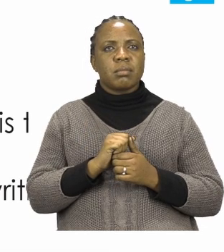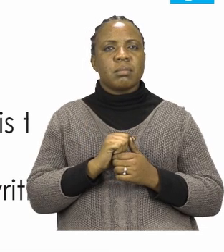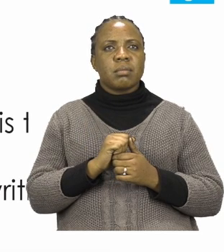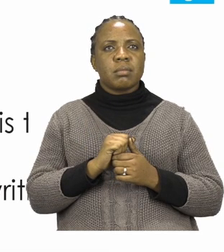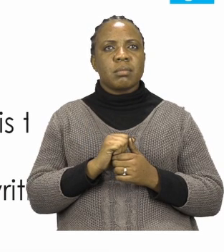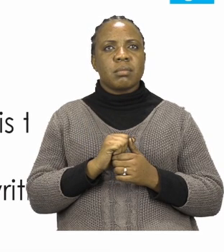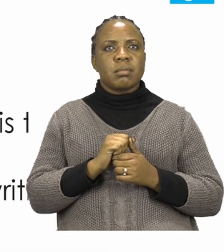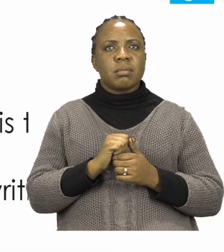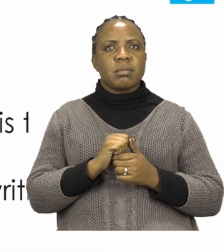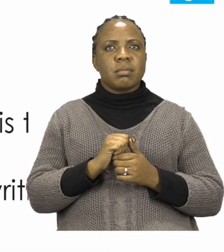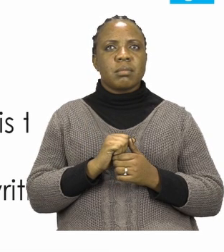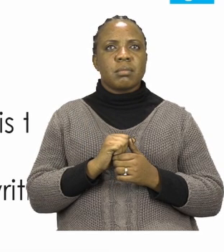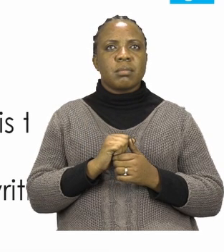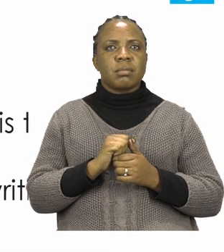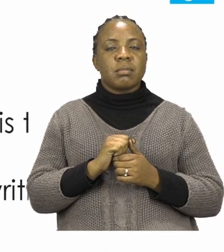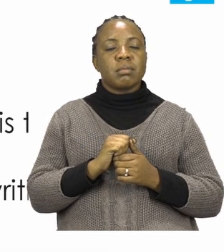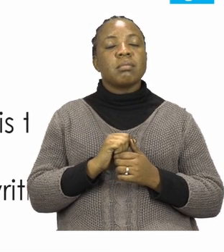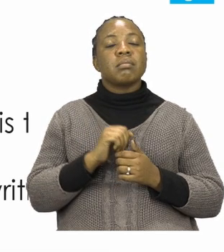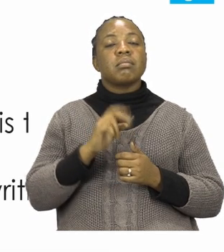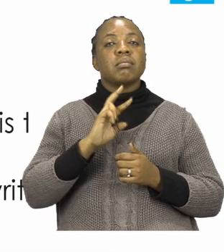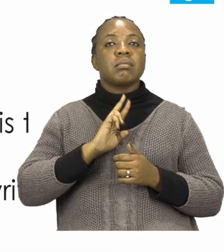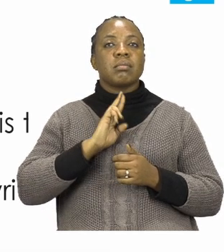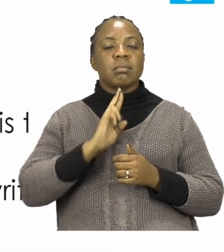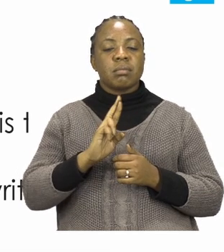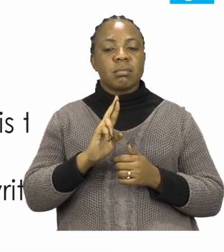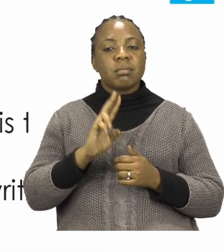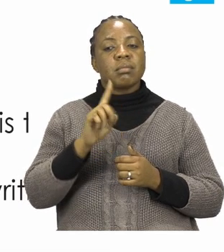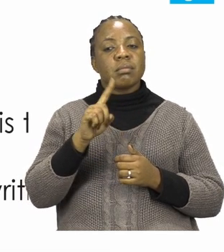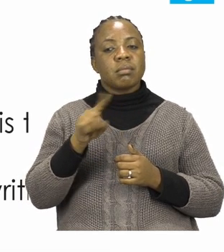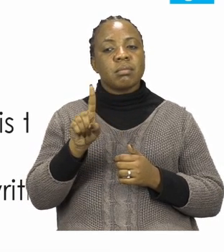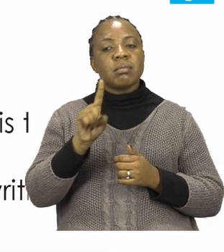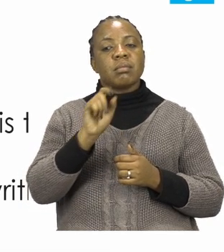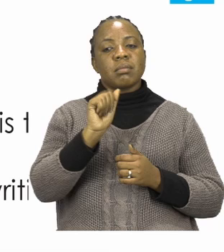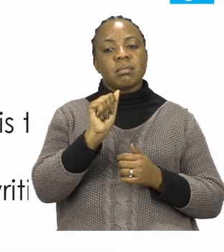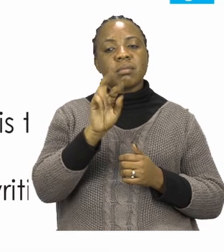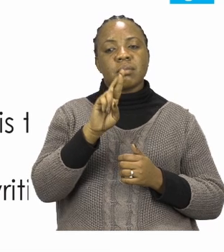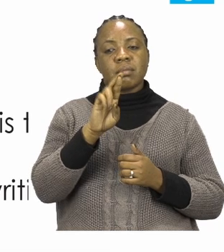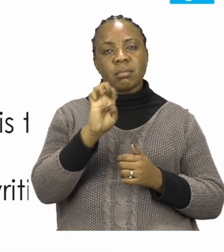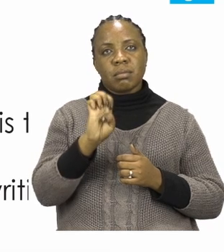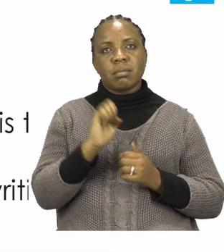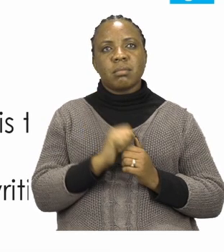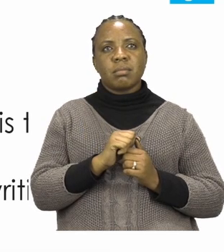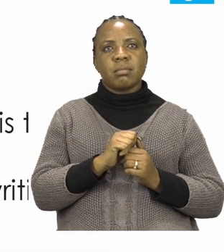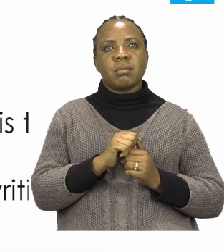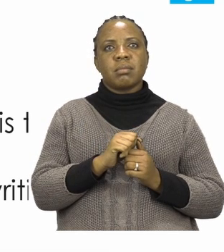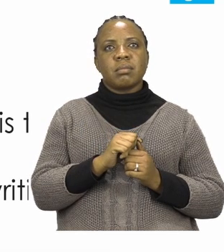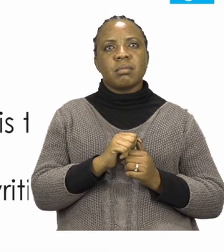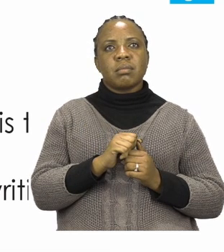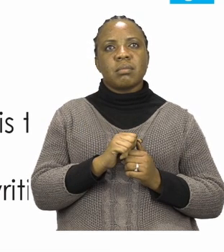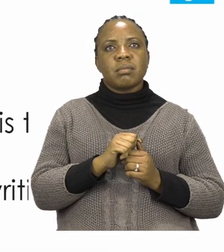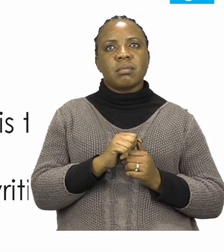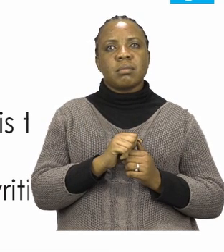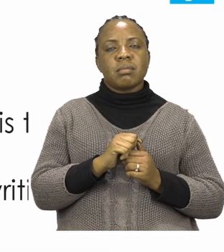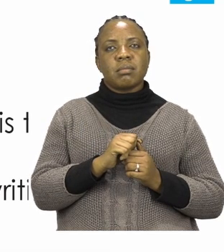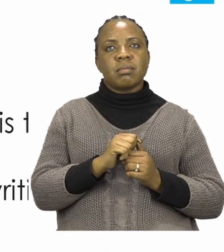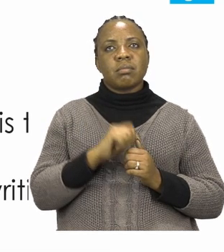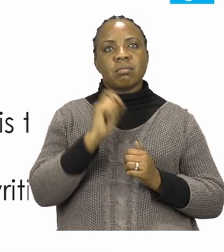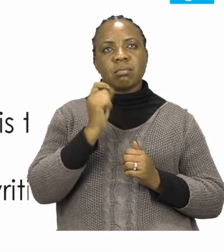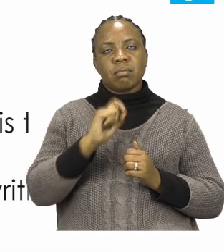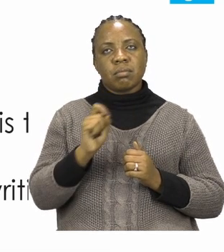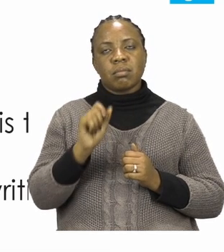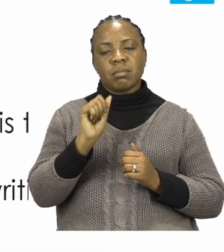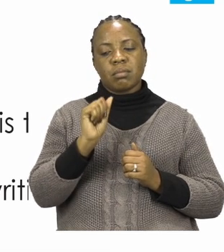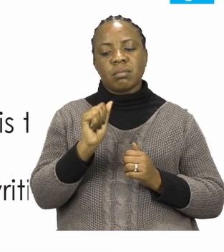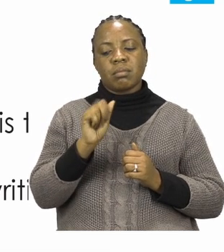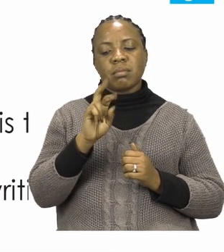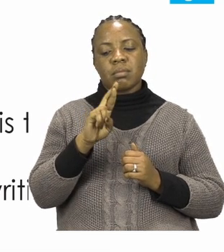If you said are writing, good job, well done! Now I know that you're listening to